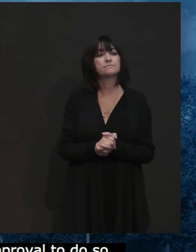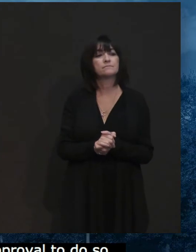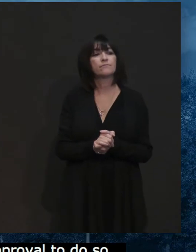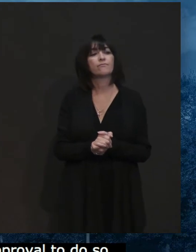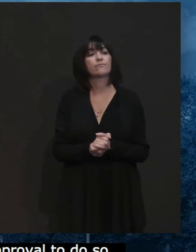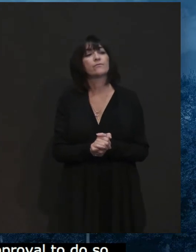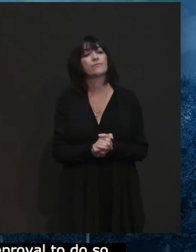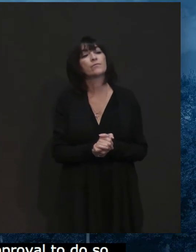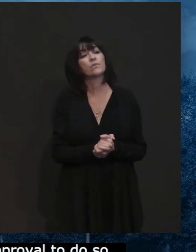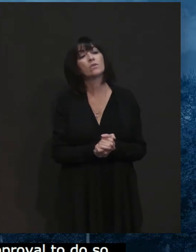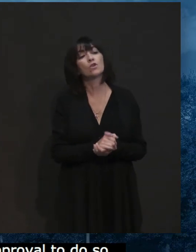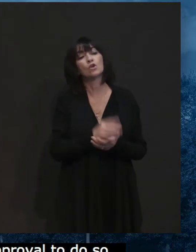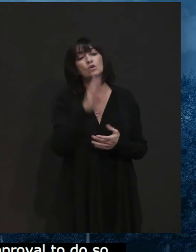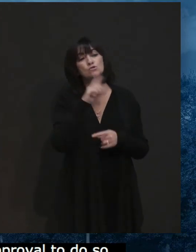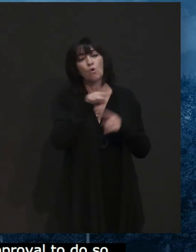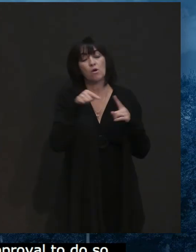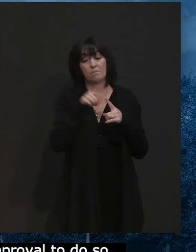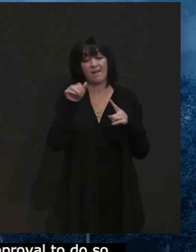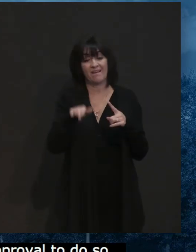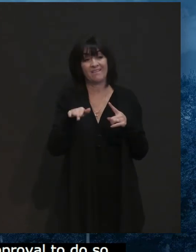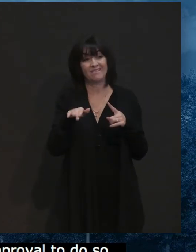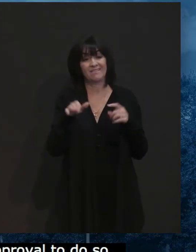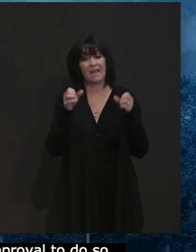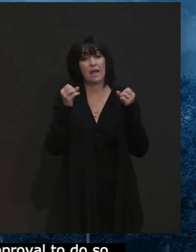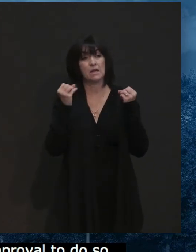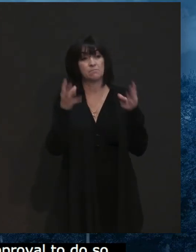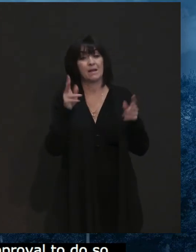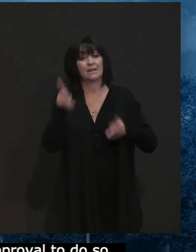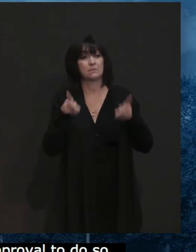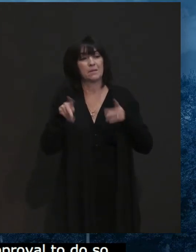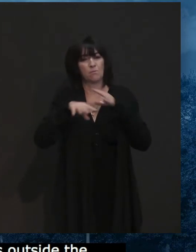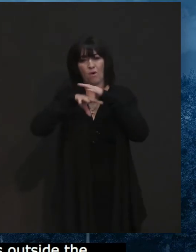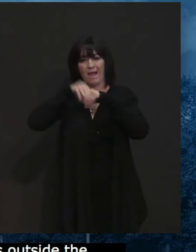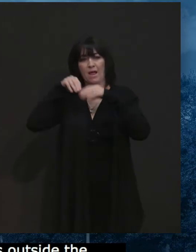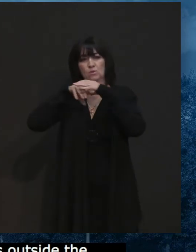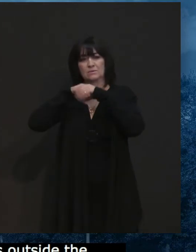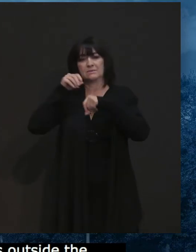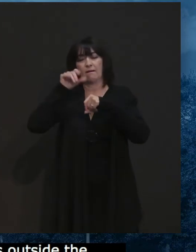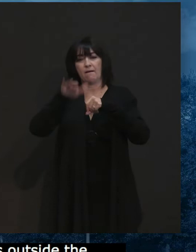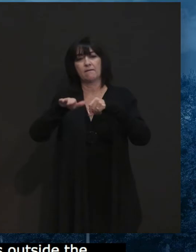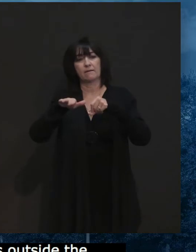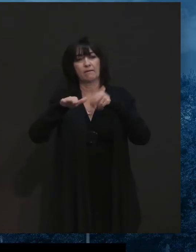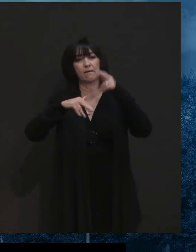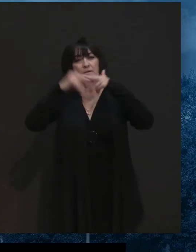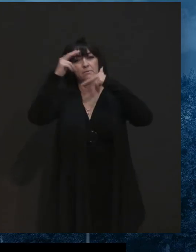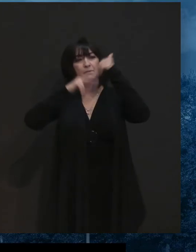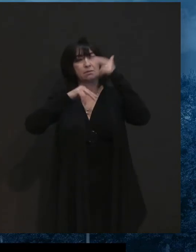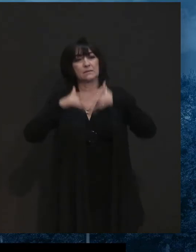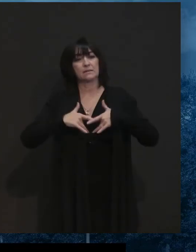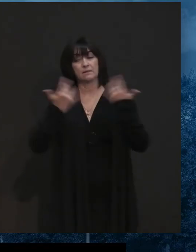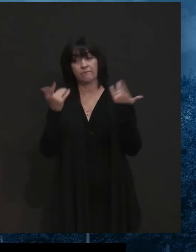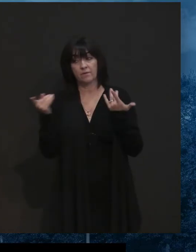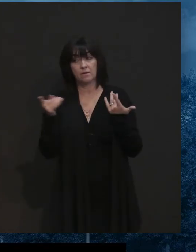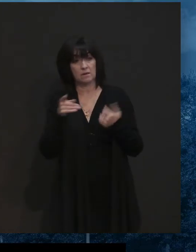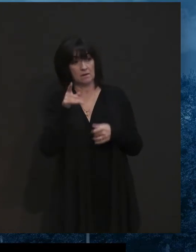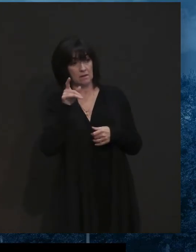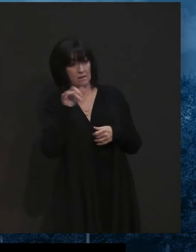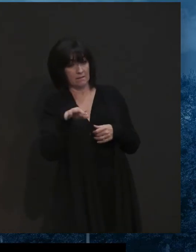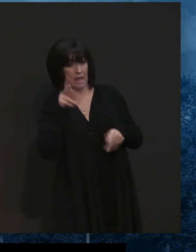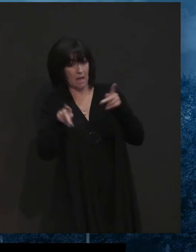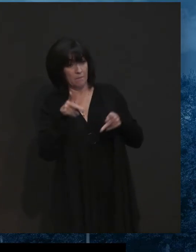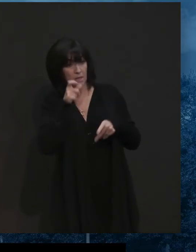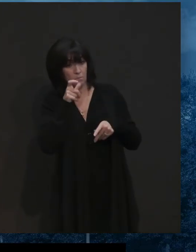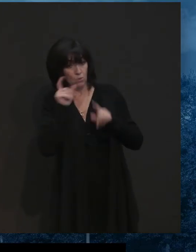perimeter? Oh, by the way, and if I didn't mention this, I think I did, but if I didn't mention it, people who were there should get